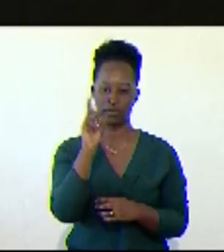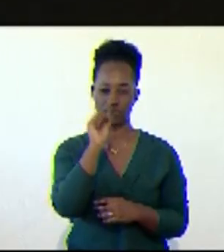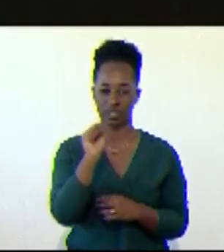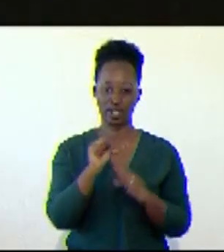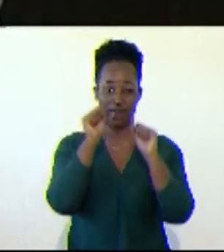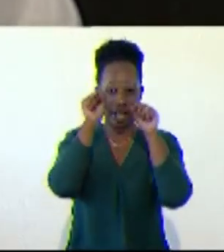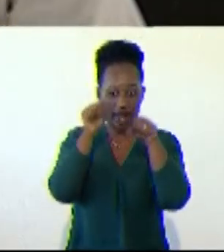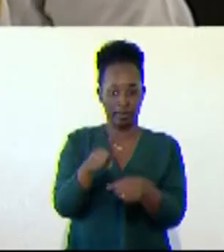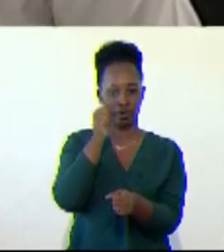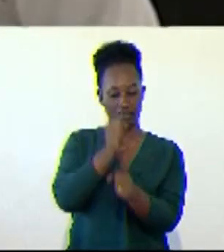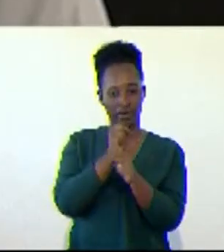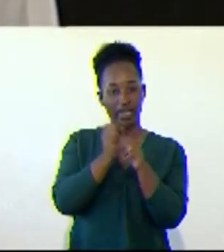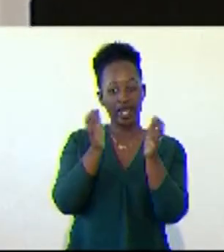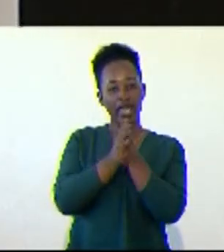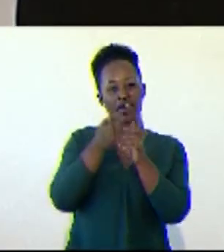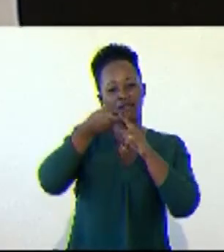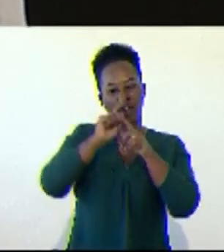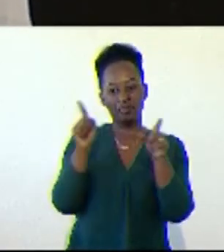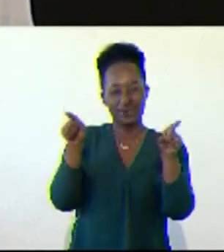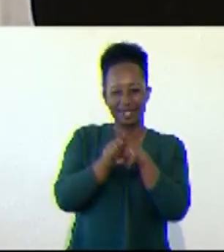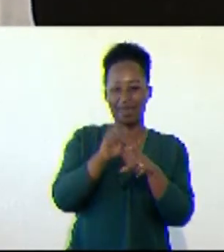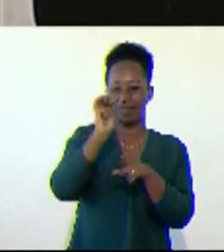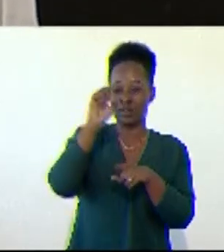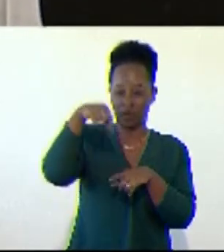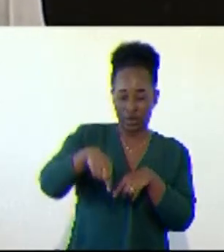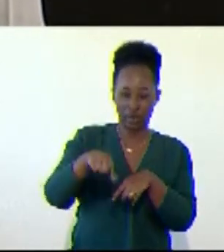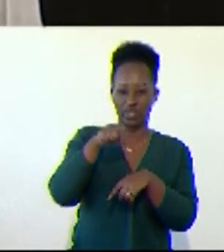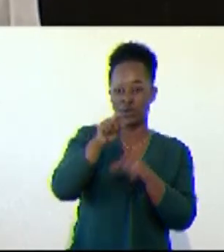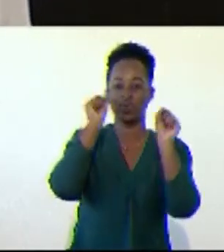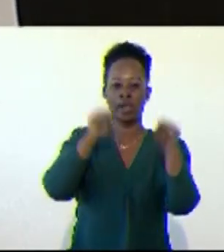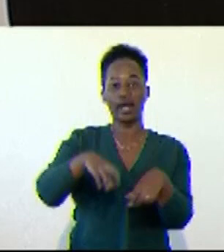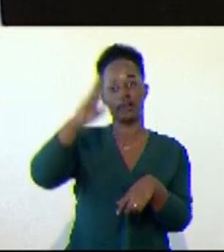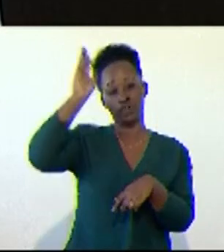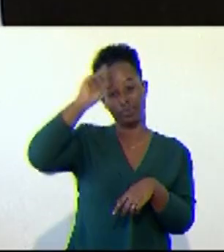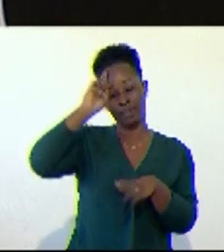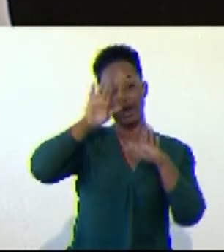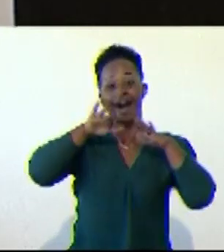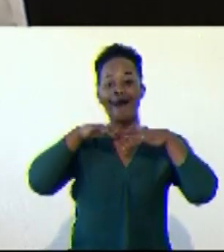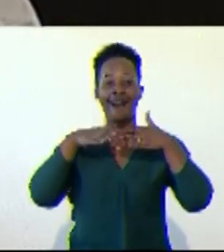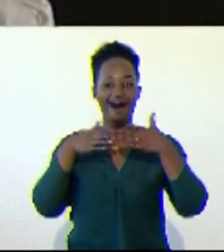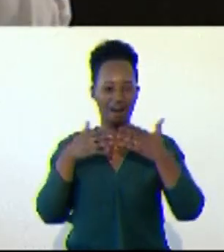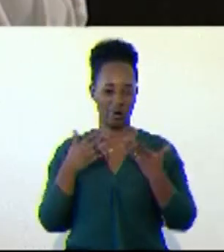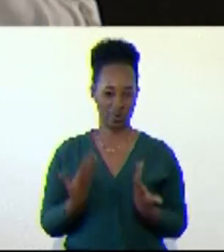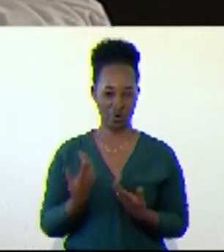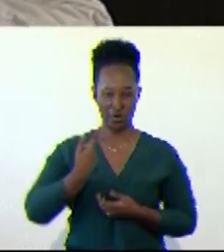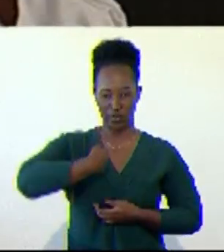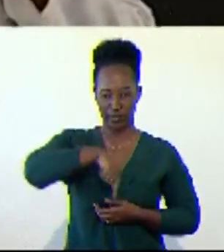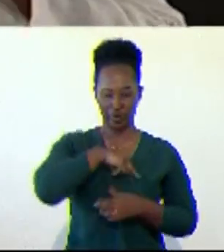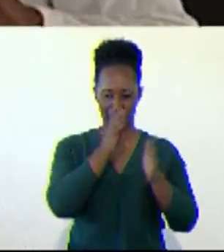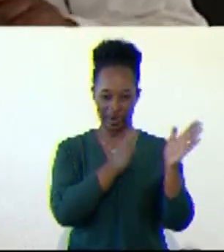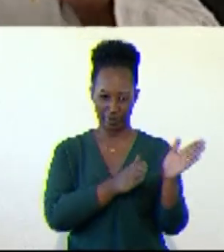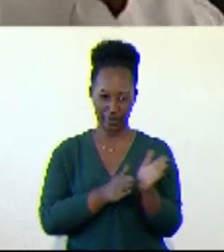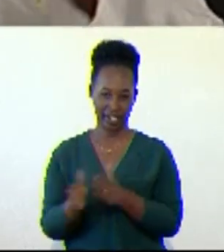And from the same equation, you can remember how we